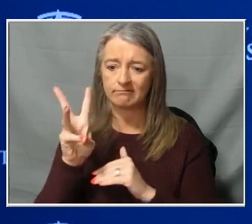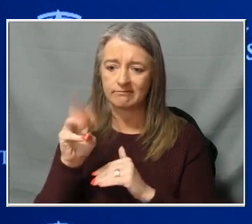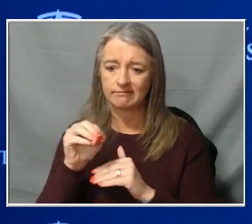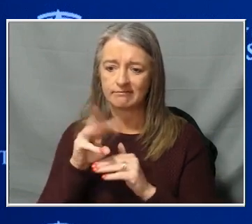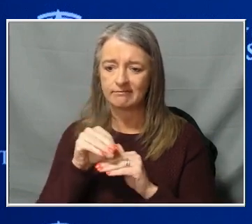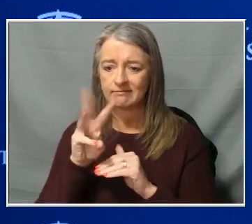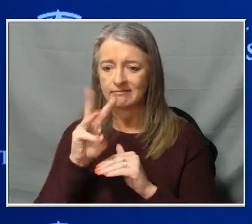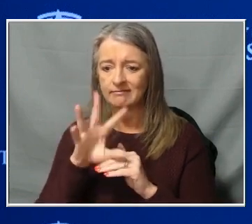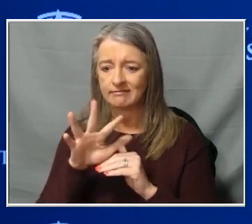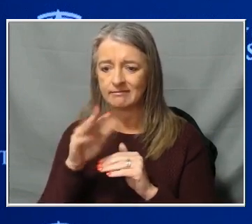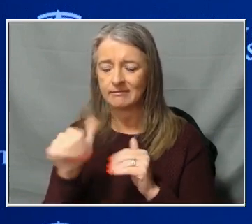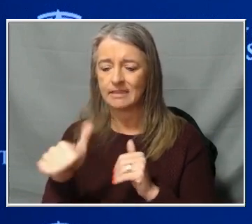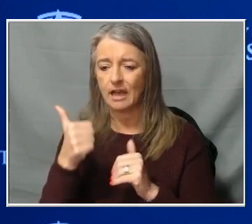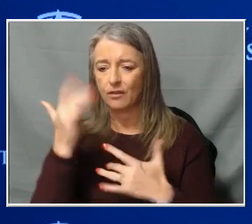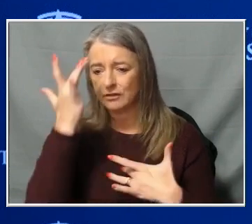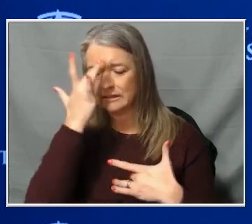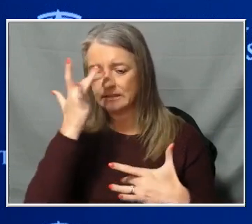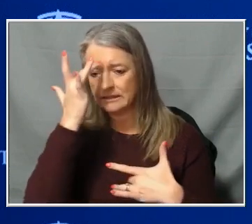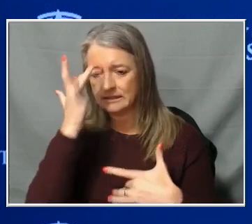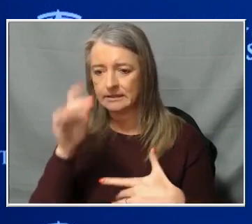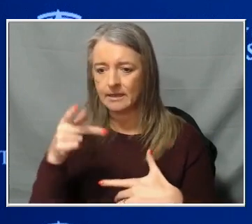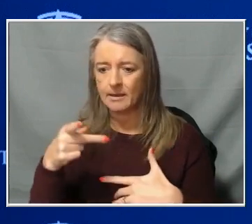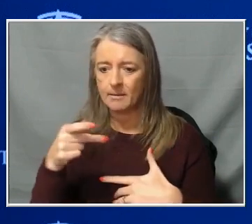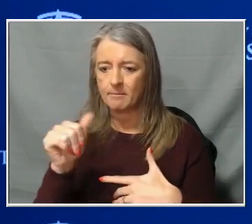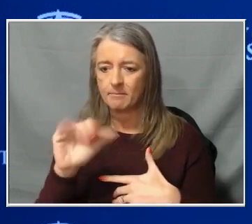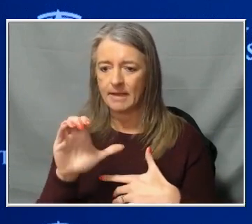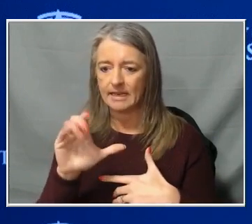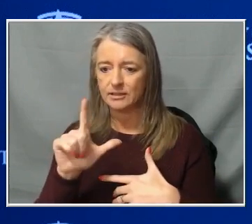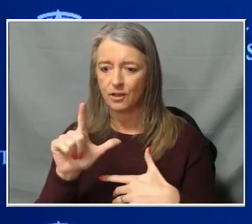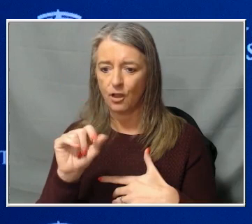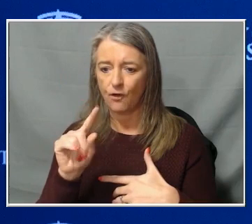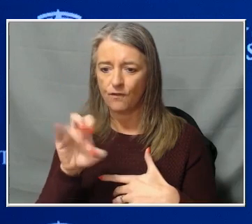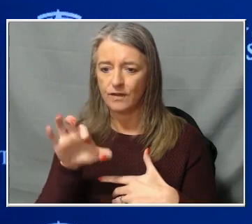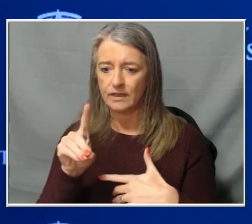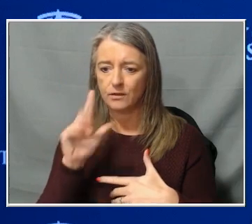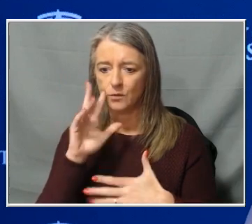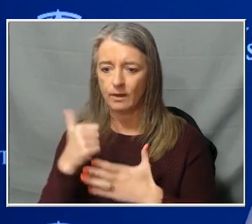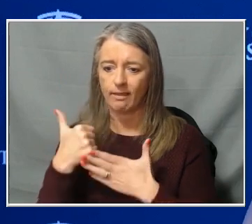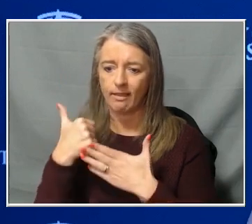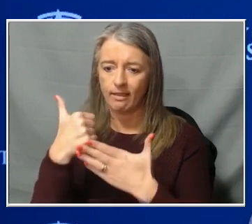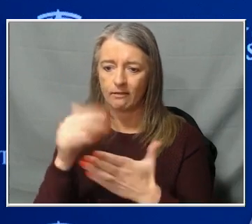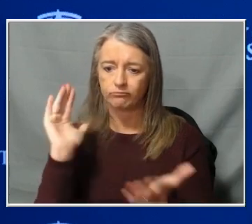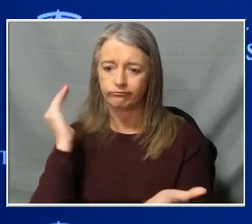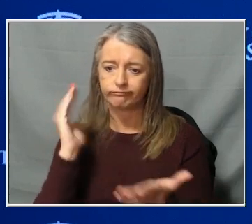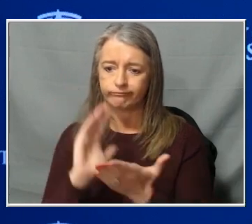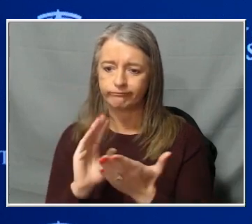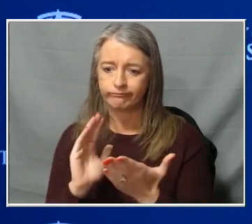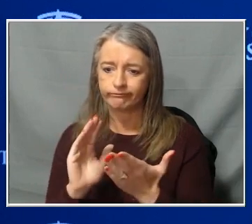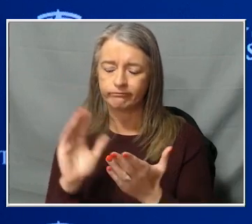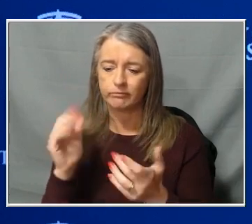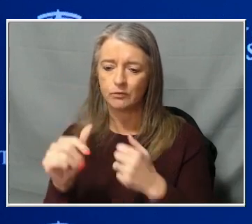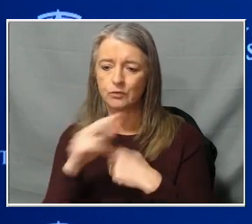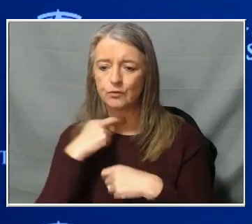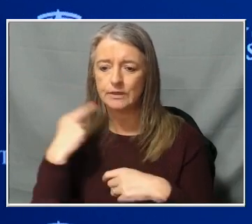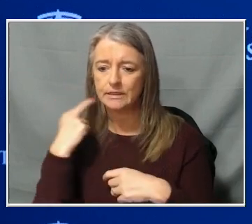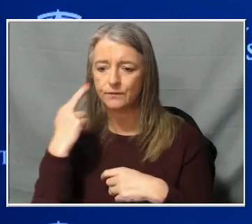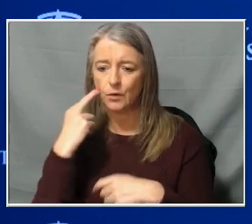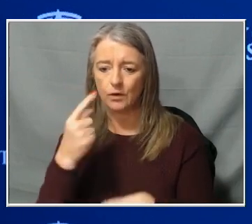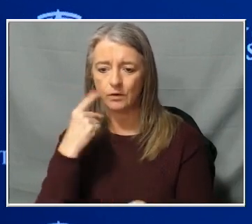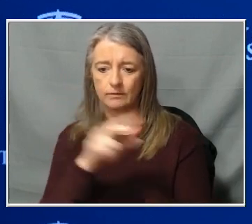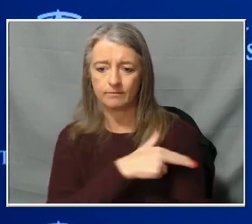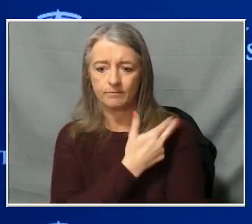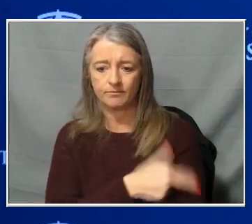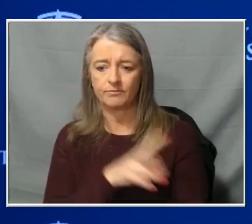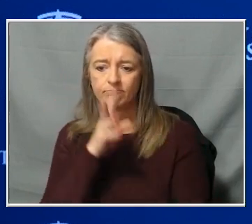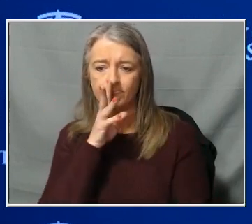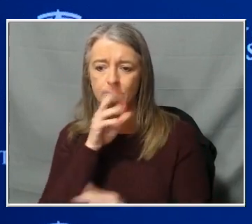other comorbid conditions, you know, Paxlovid is likely going to be helpful for you to help reduce your risk of hospitalization. But you need to talk with